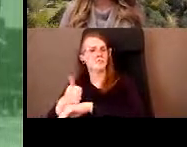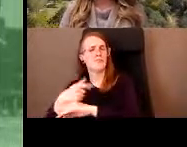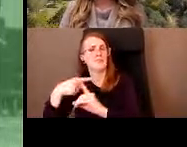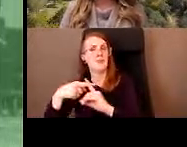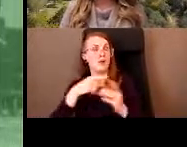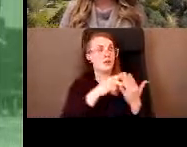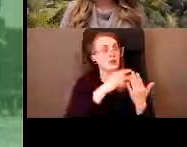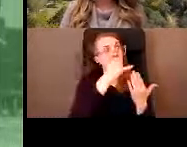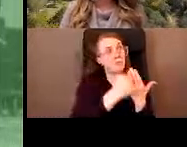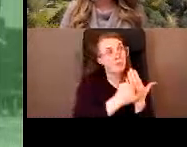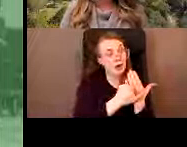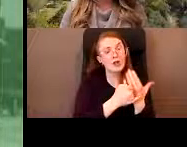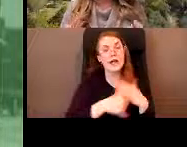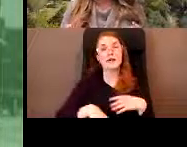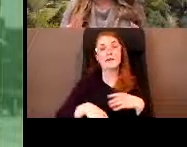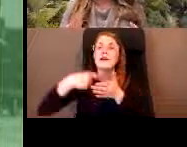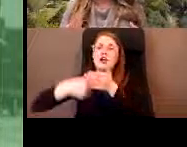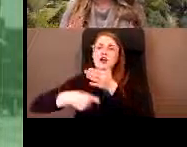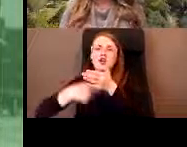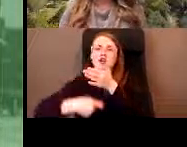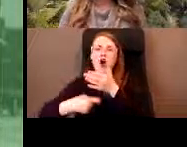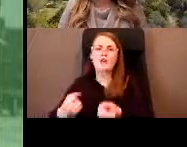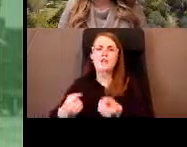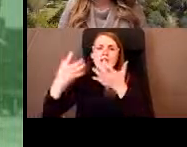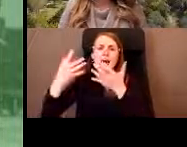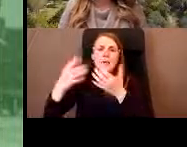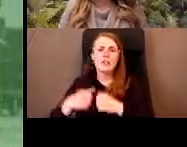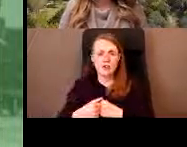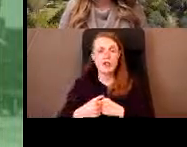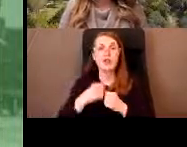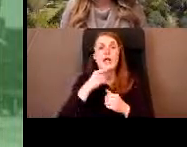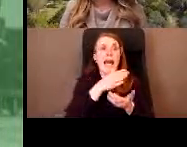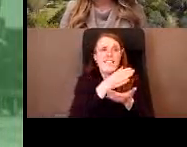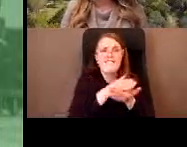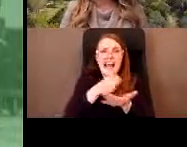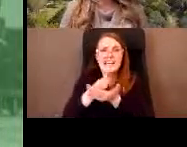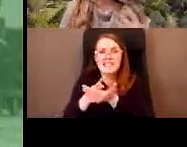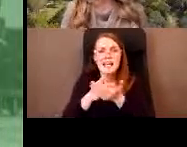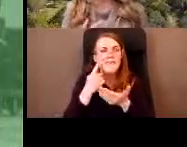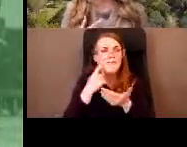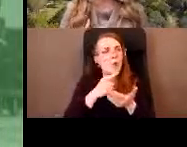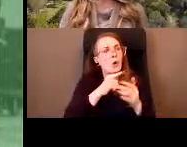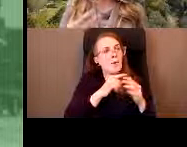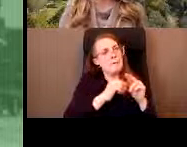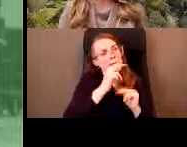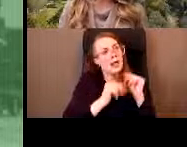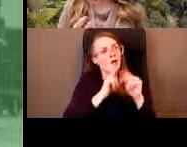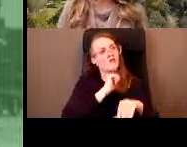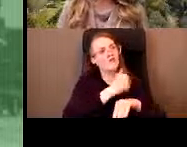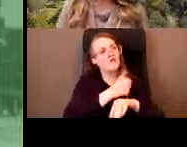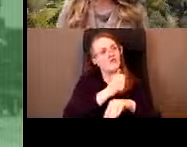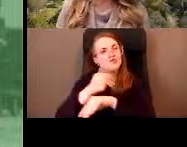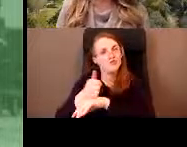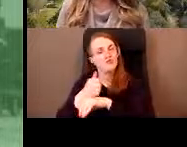projects, as well as cost estimates and phasing. So a lot of those questions that we needed to go through